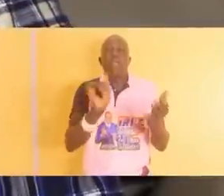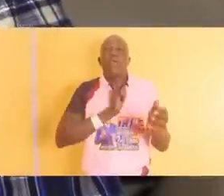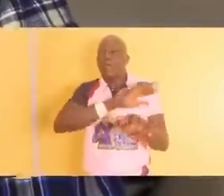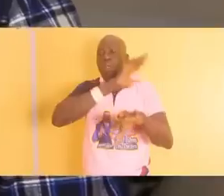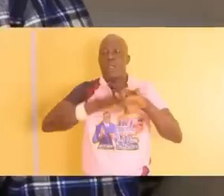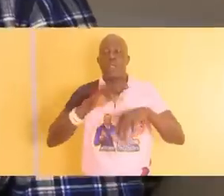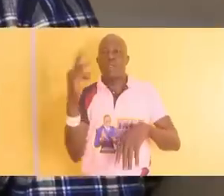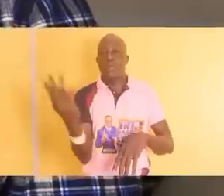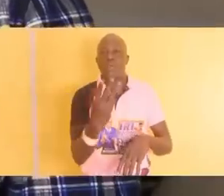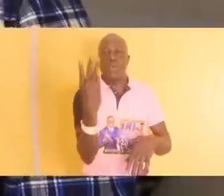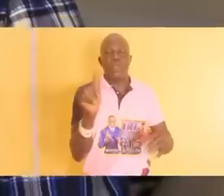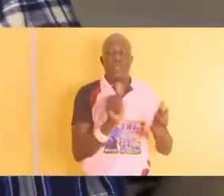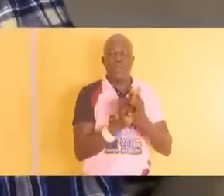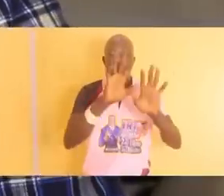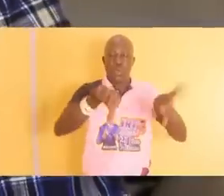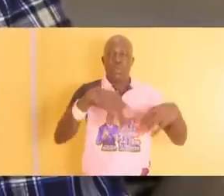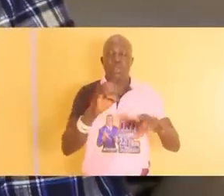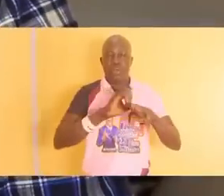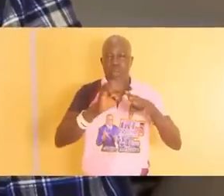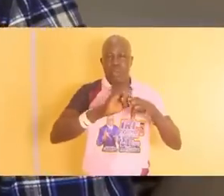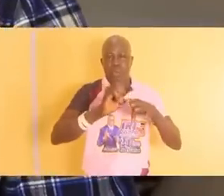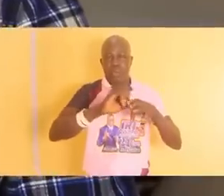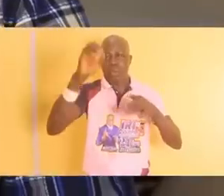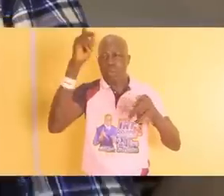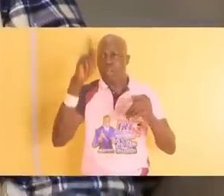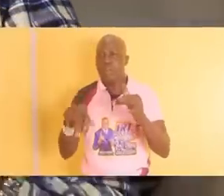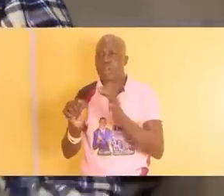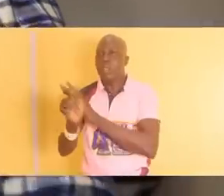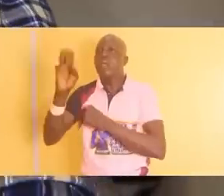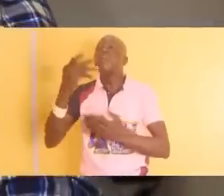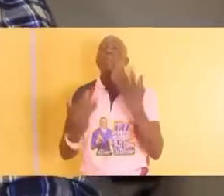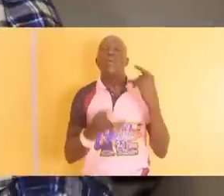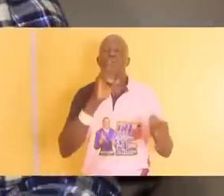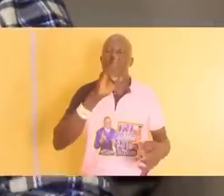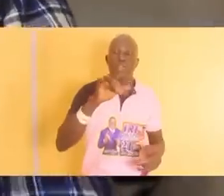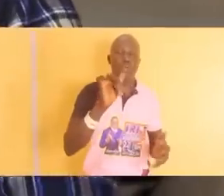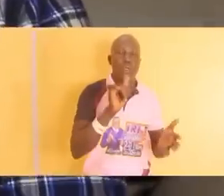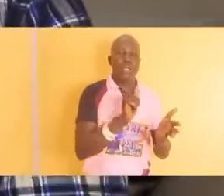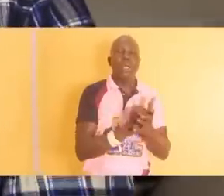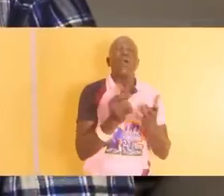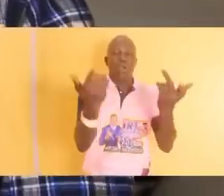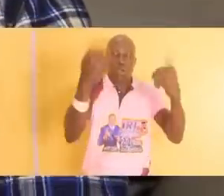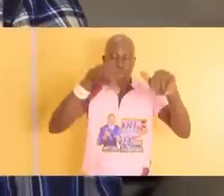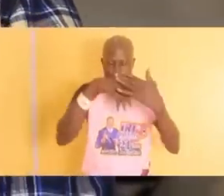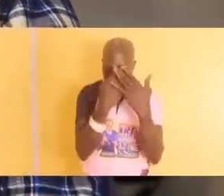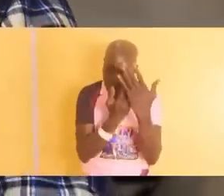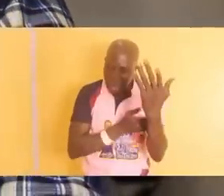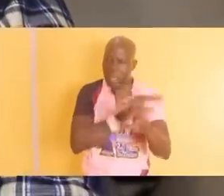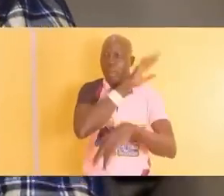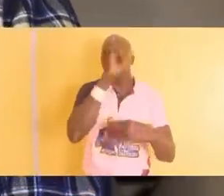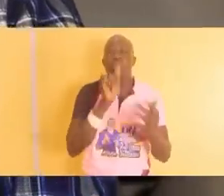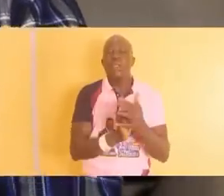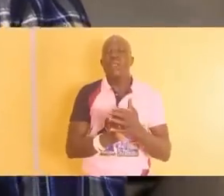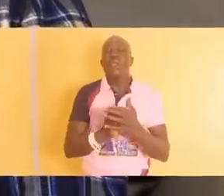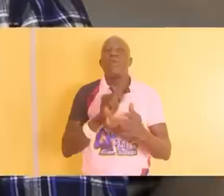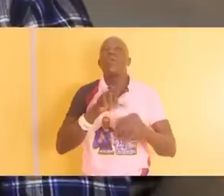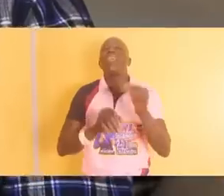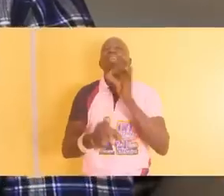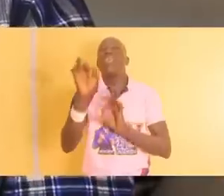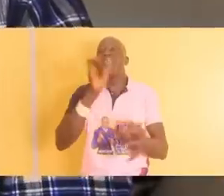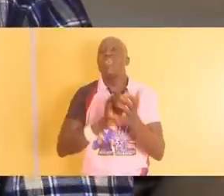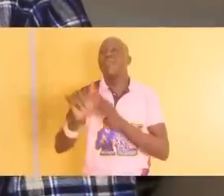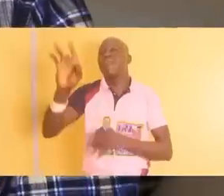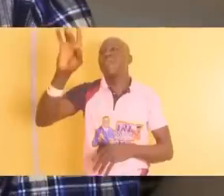rise. Wednesday, the youth that they want to do empowerment, make sure you come very early. Once you